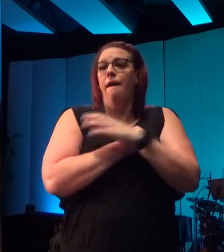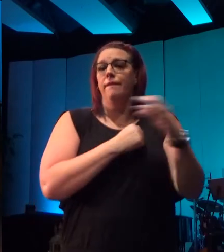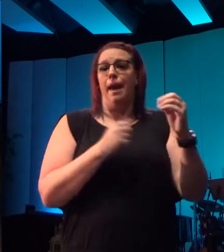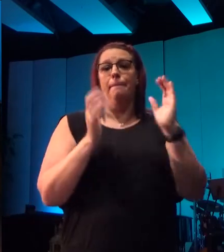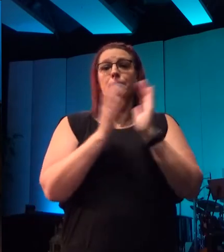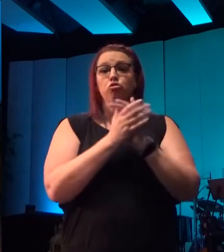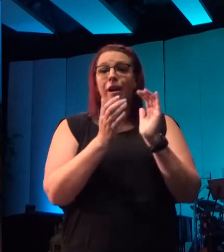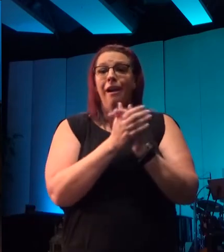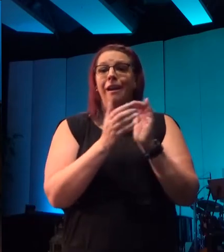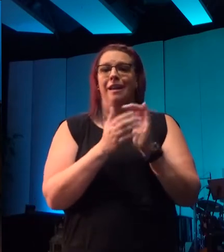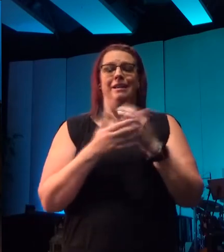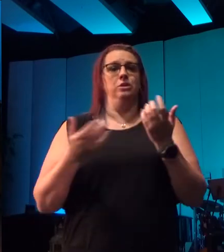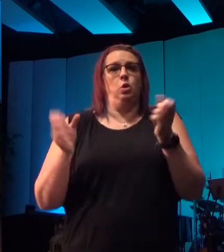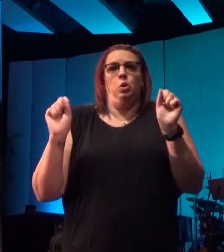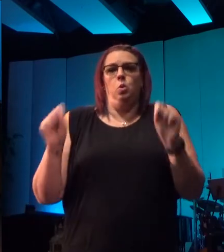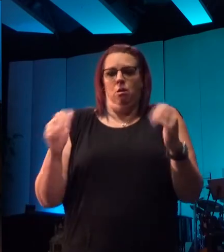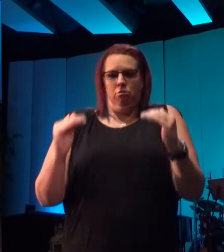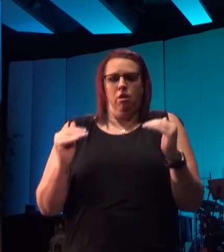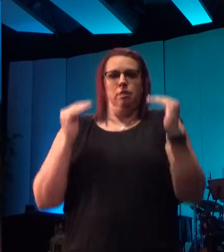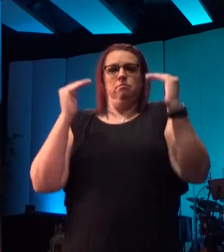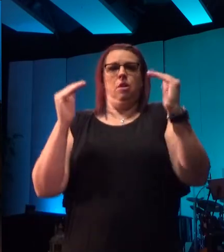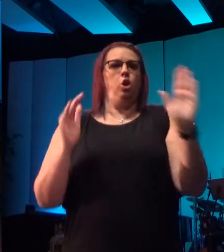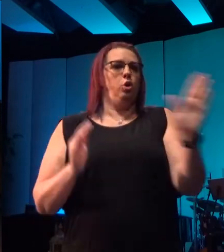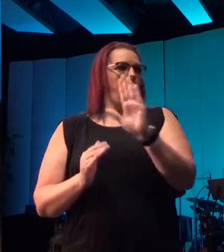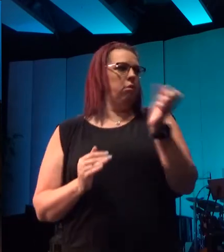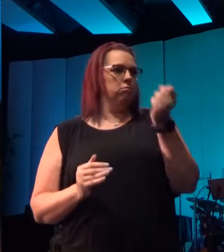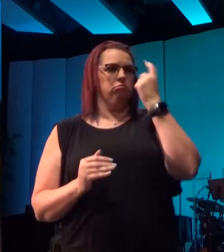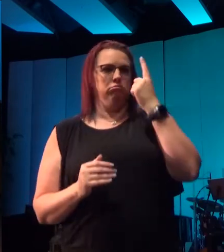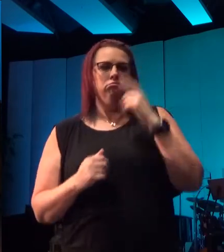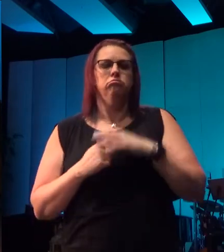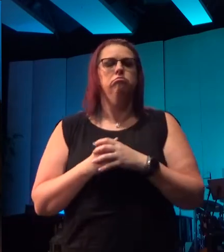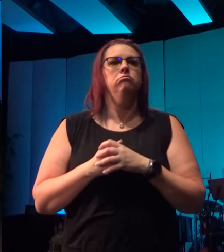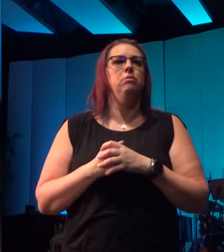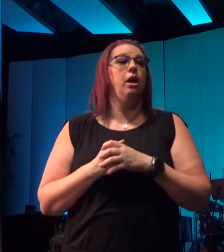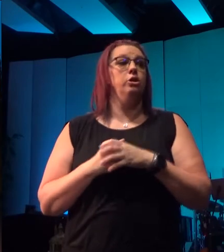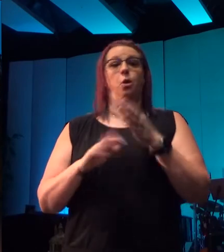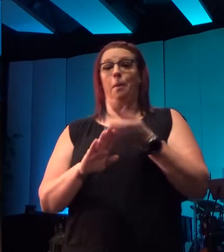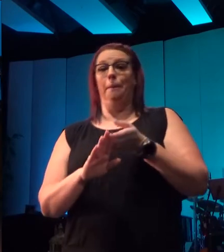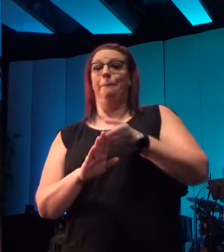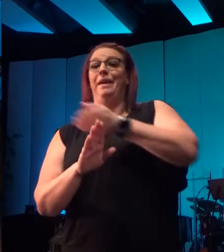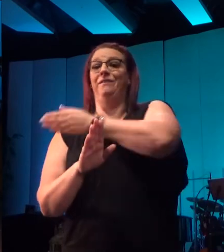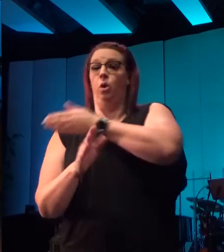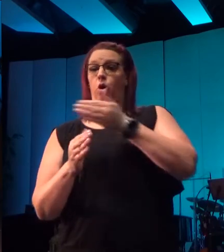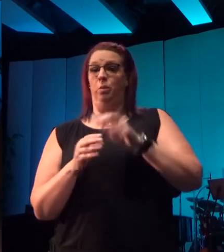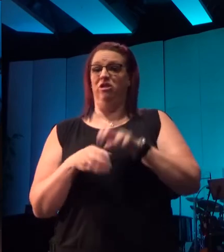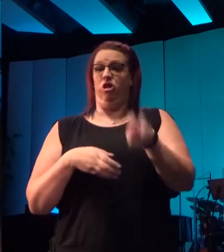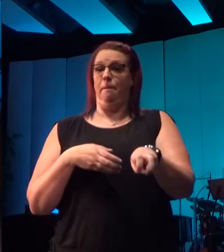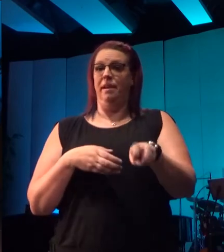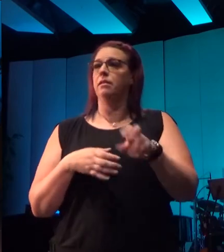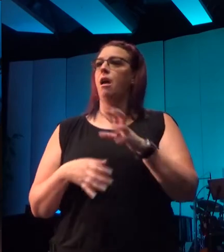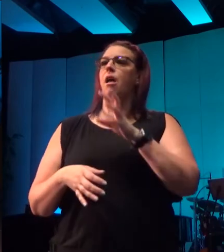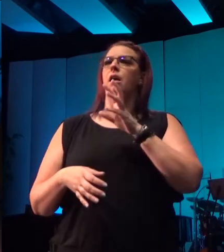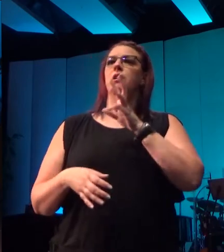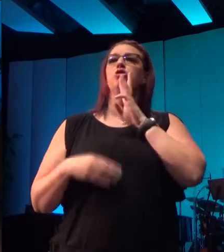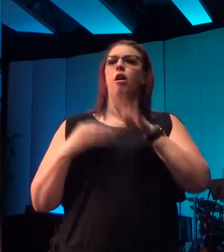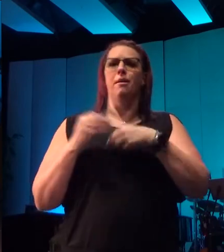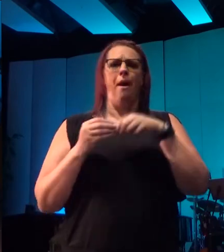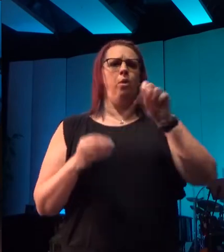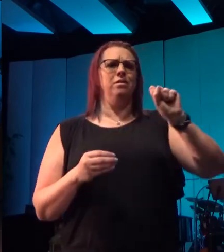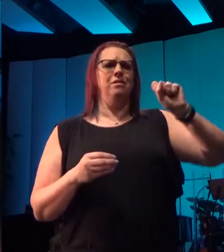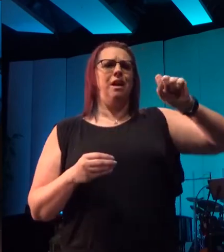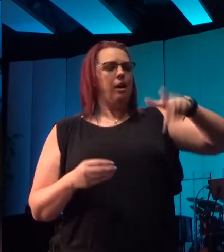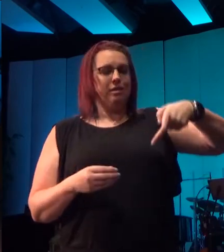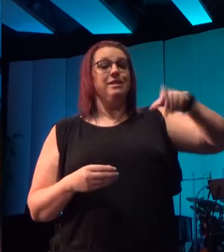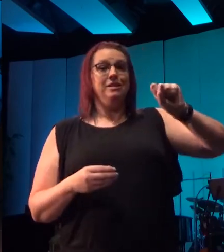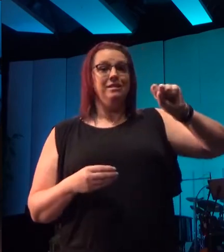into a higher bandwidth of good. Now, before we unpack this 23rd Psalm, let's just talk about a psalm. Psalm, that